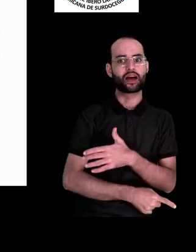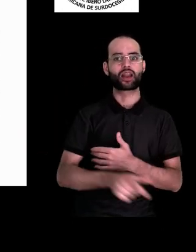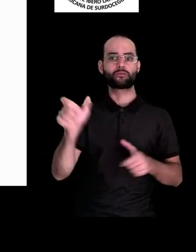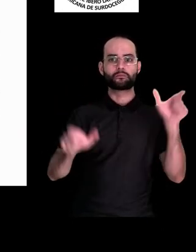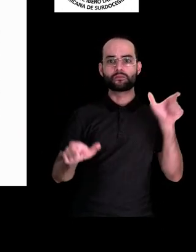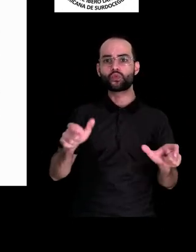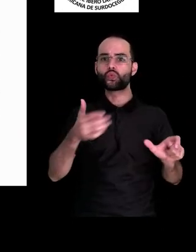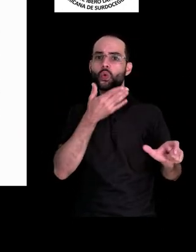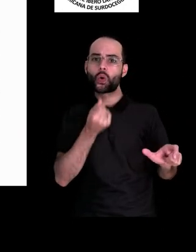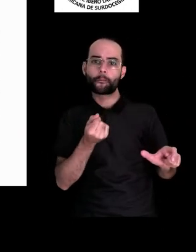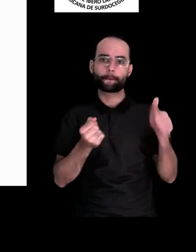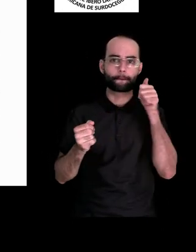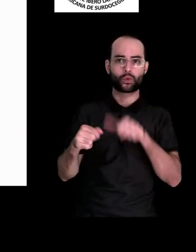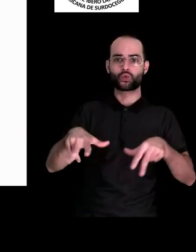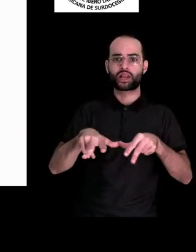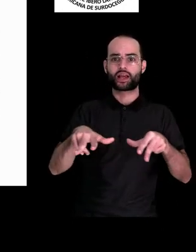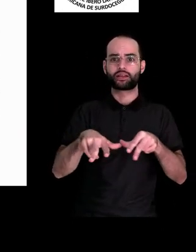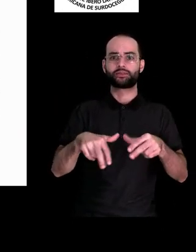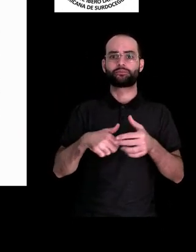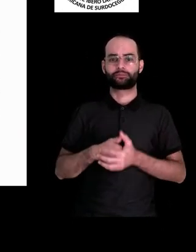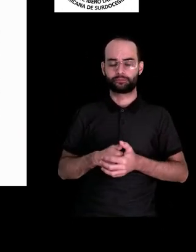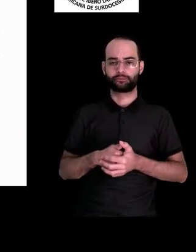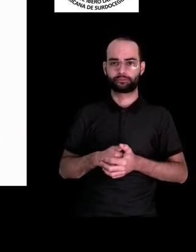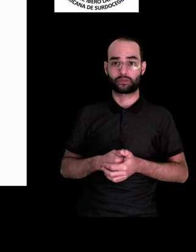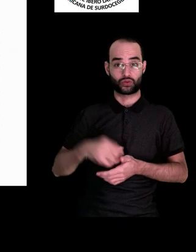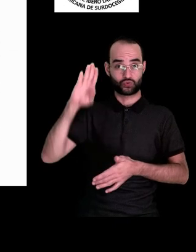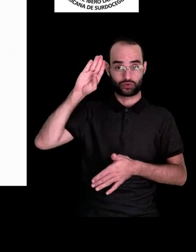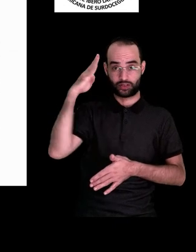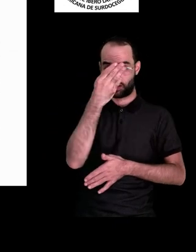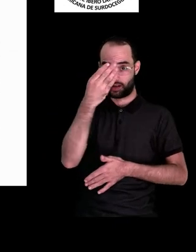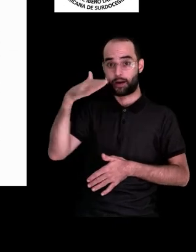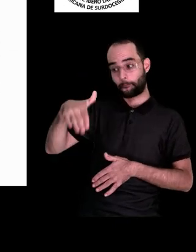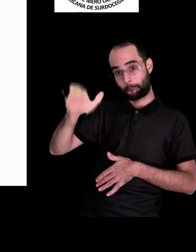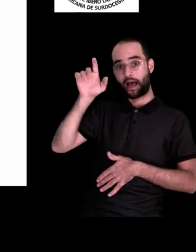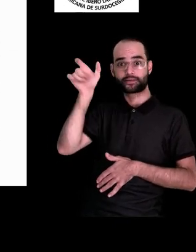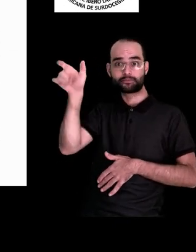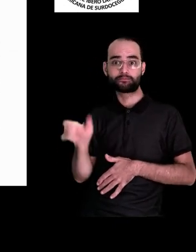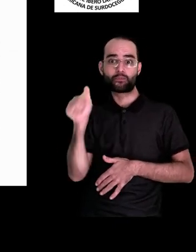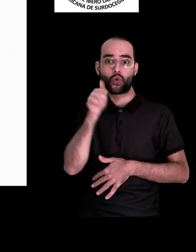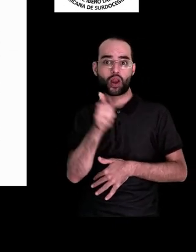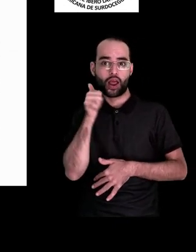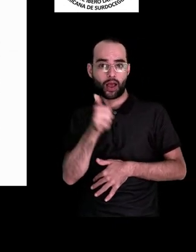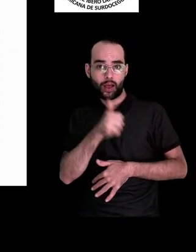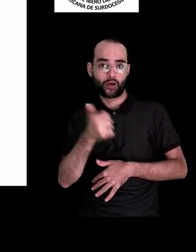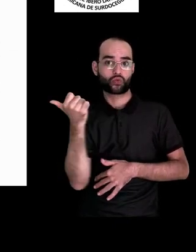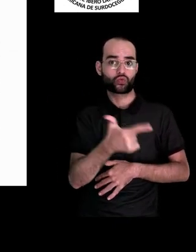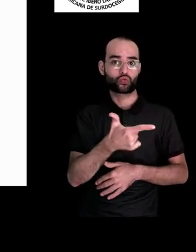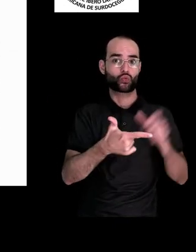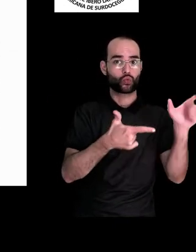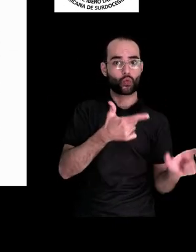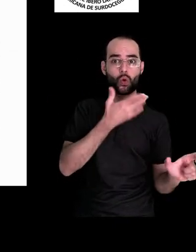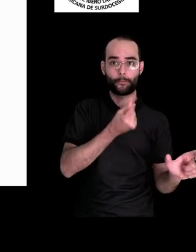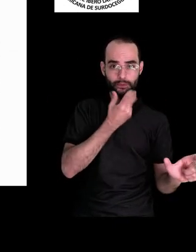below, in black ink, is written, deafblindness is greater in women than in many countries. Below